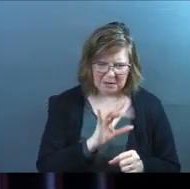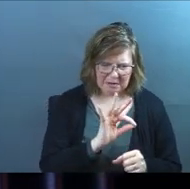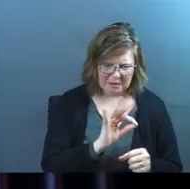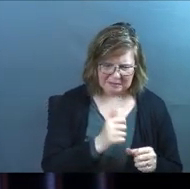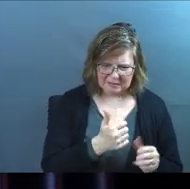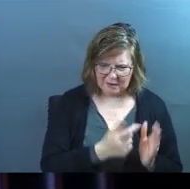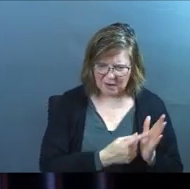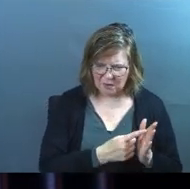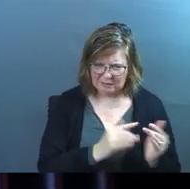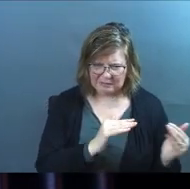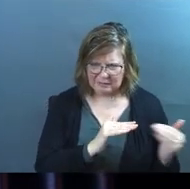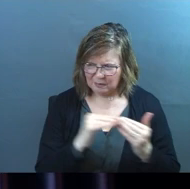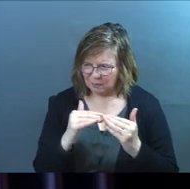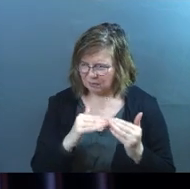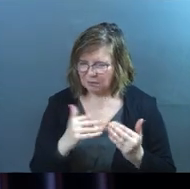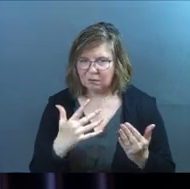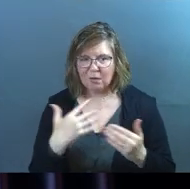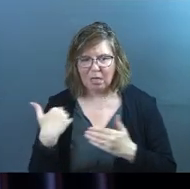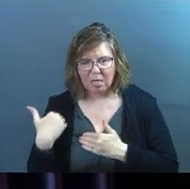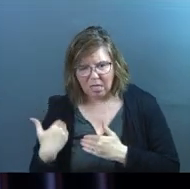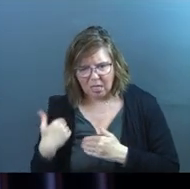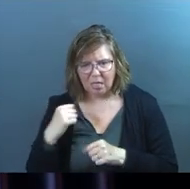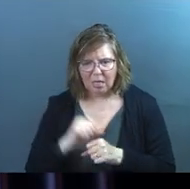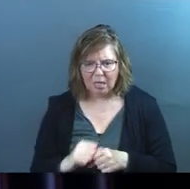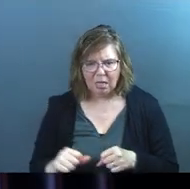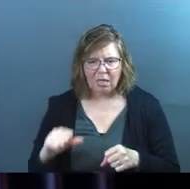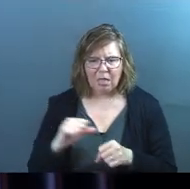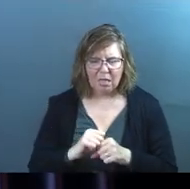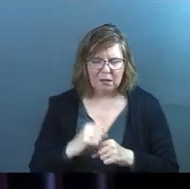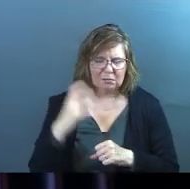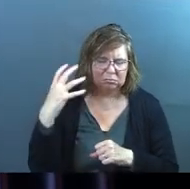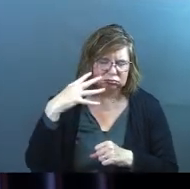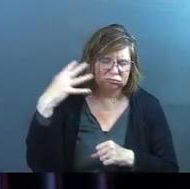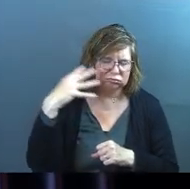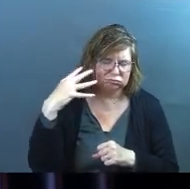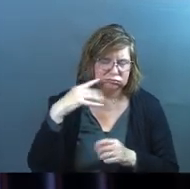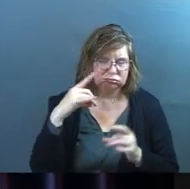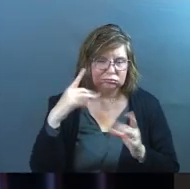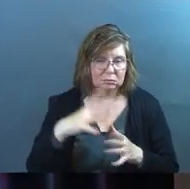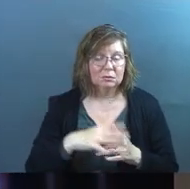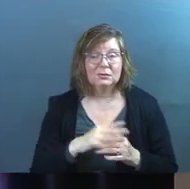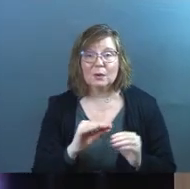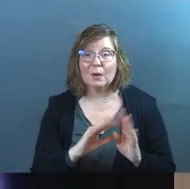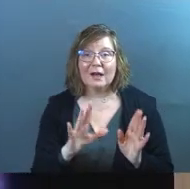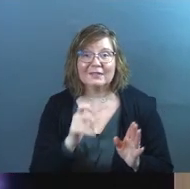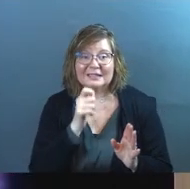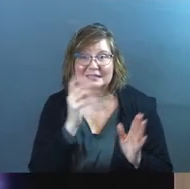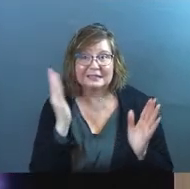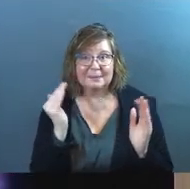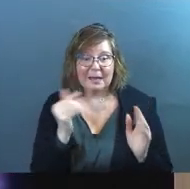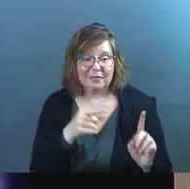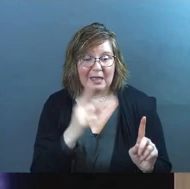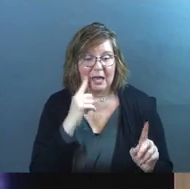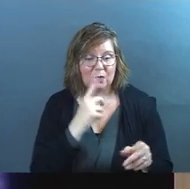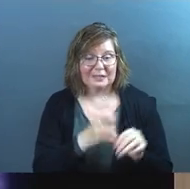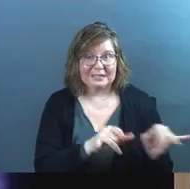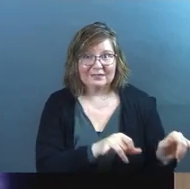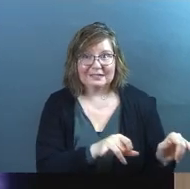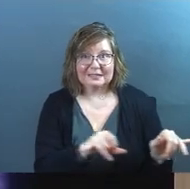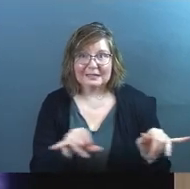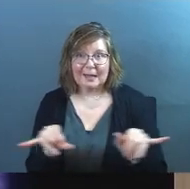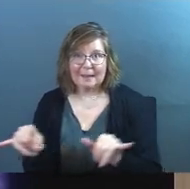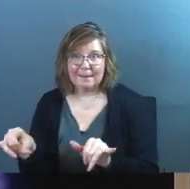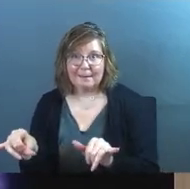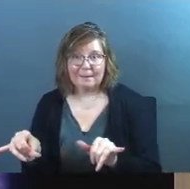them equal to us who have borne the burden of the day and the scorching heat. So obviously it doesn't go how they expected. They receive the exact